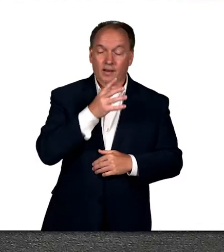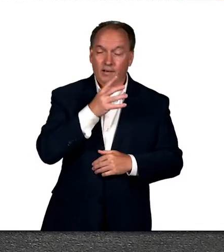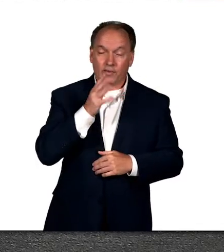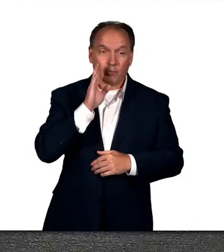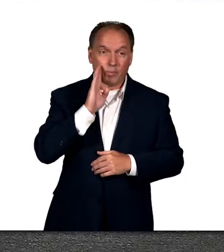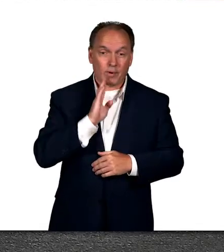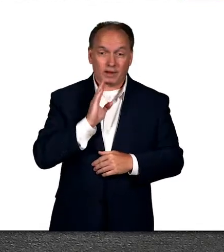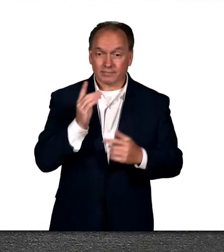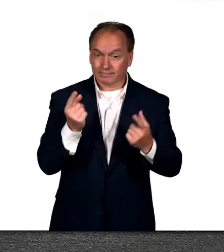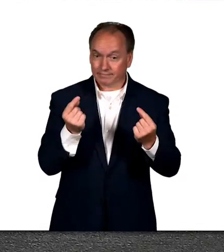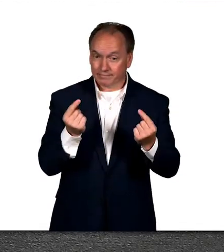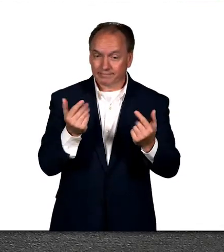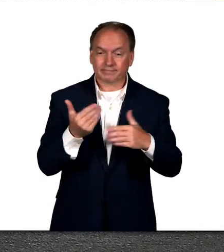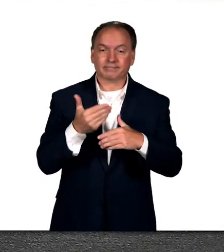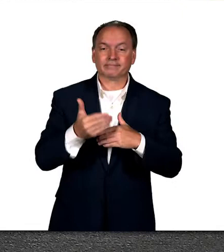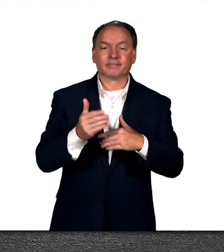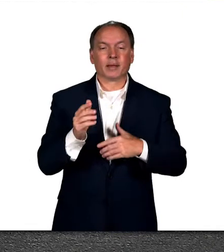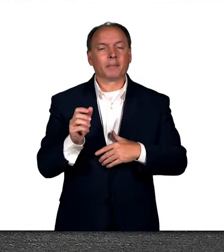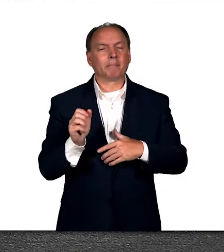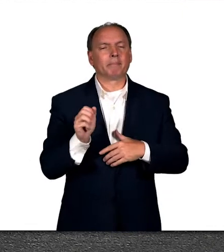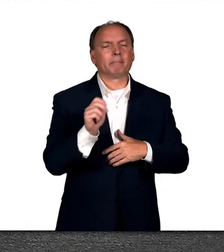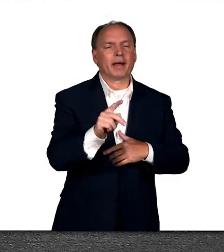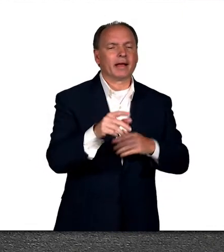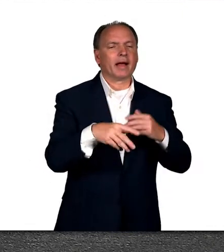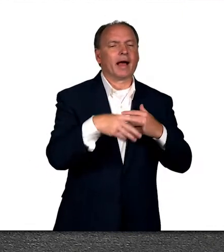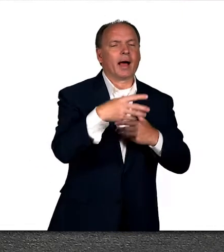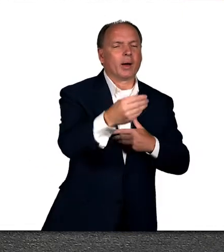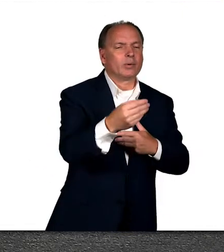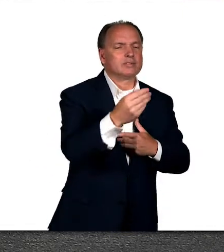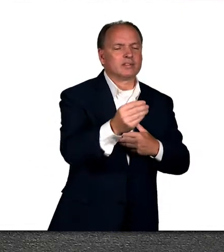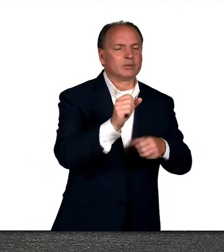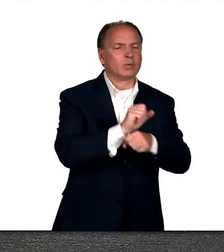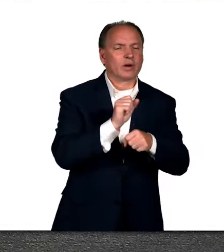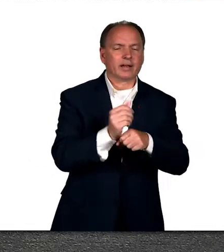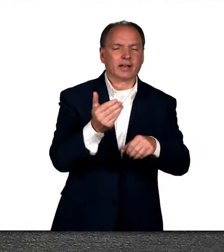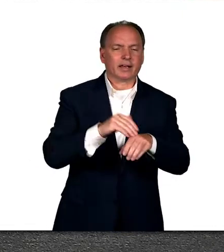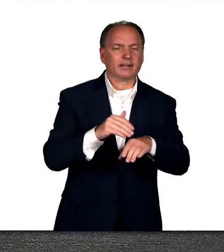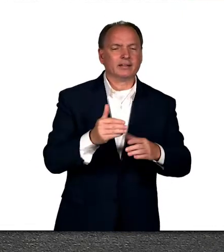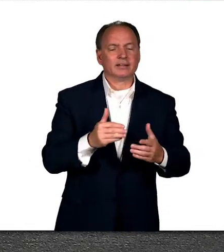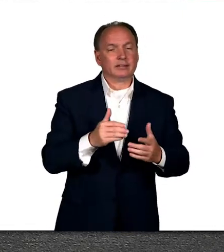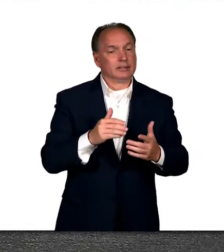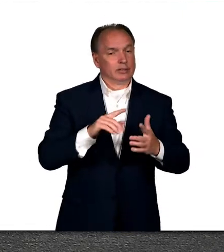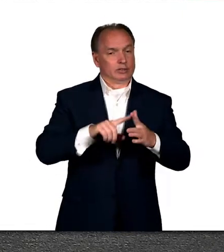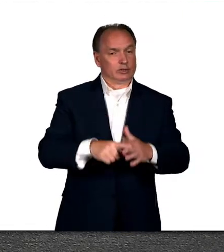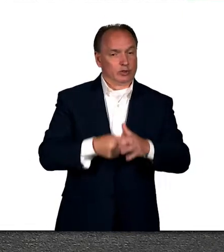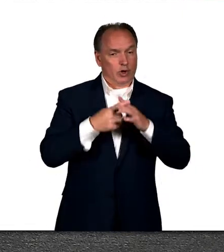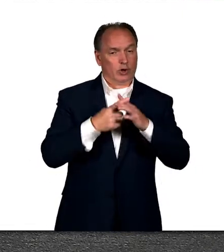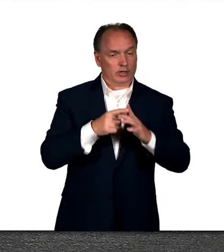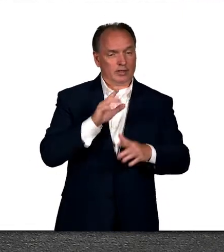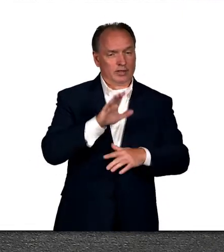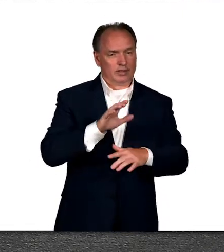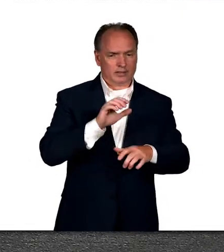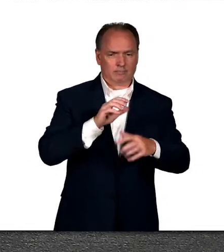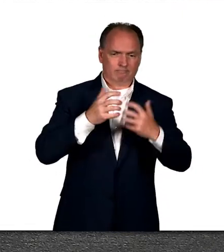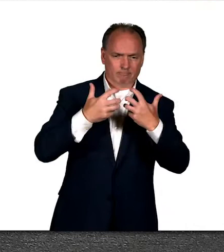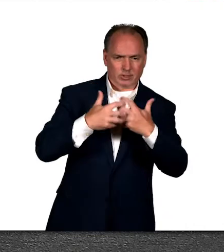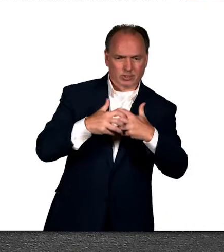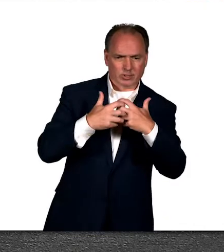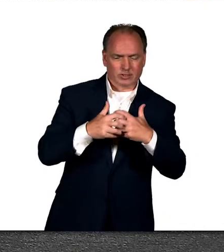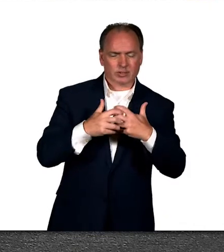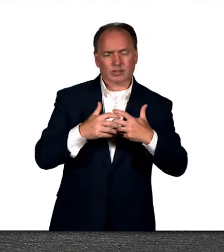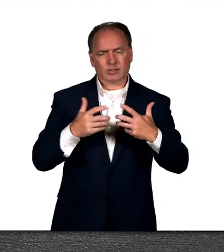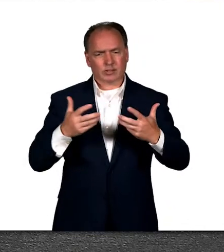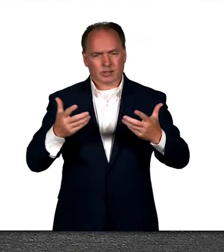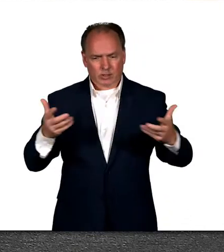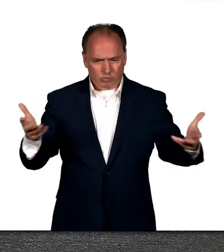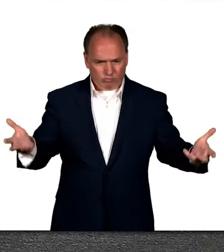Farmer Brown goes back to the barn. He starts up the tractor. It's time to cut and rake the hay. He drives